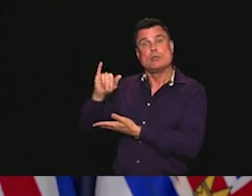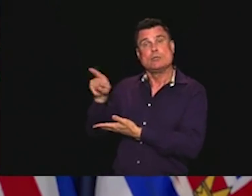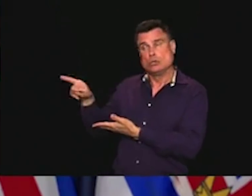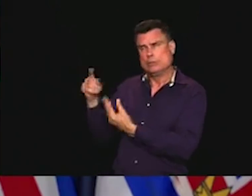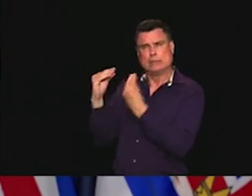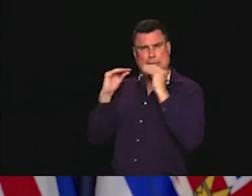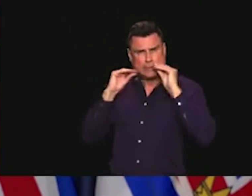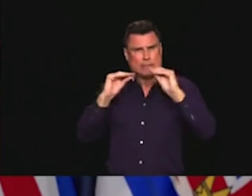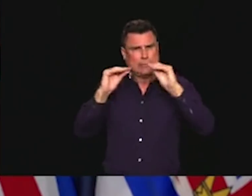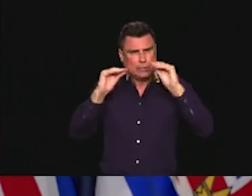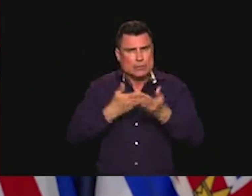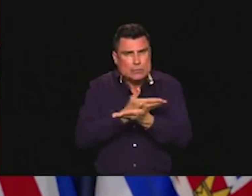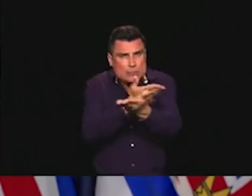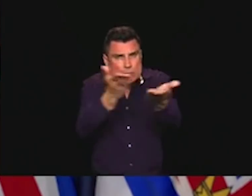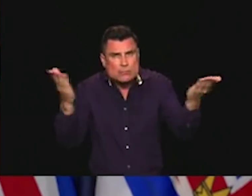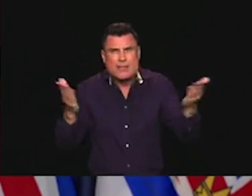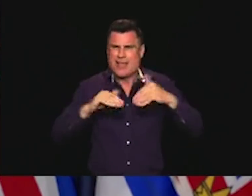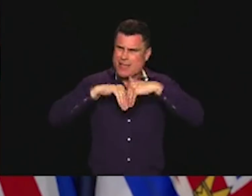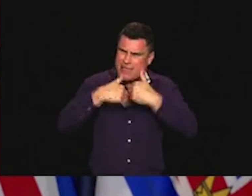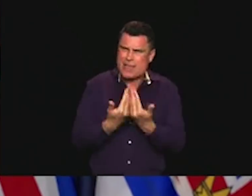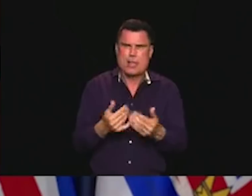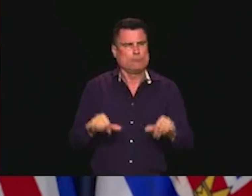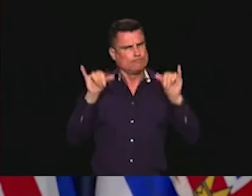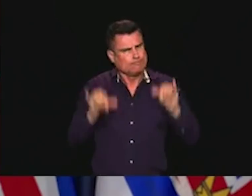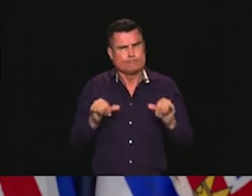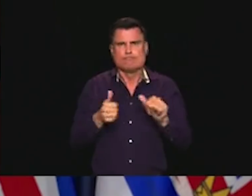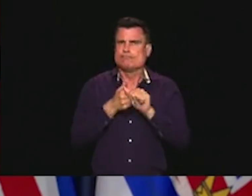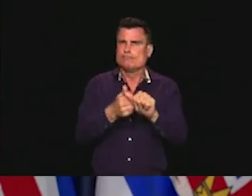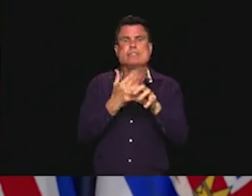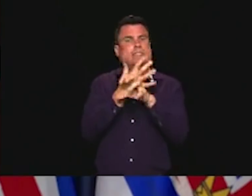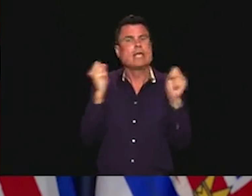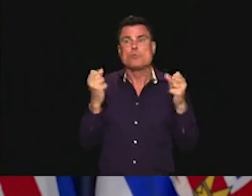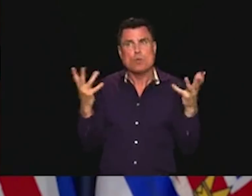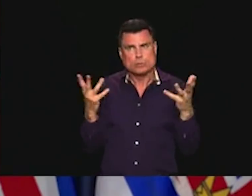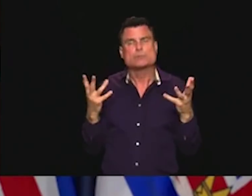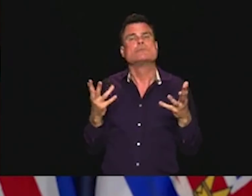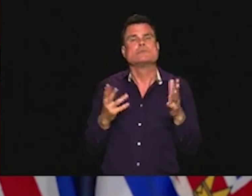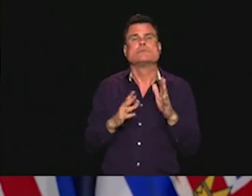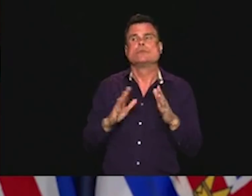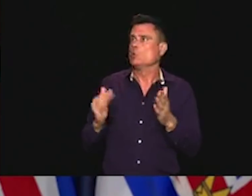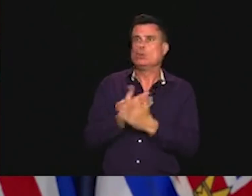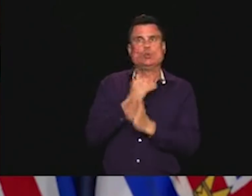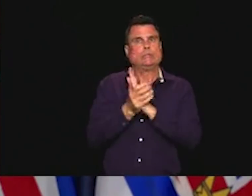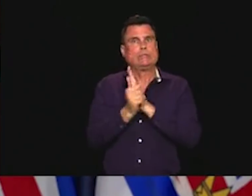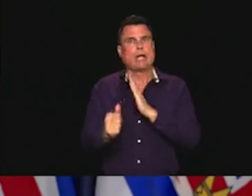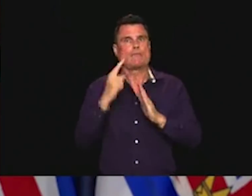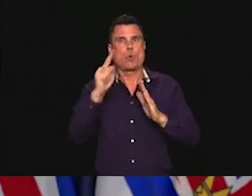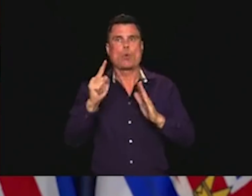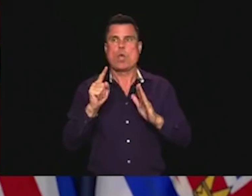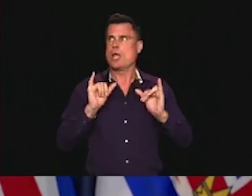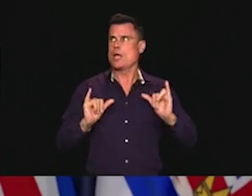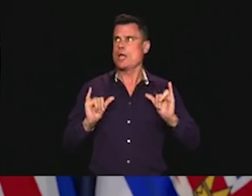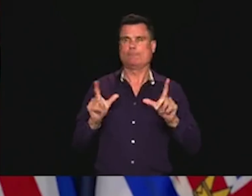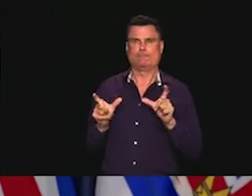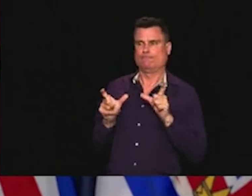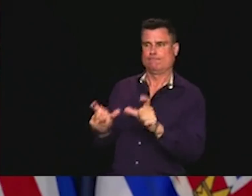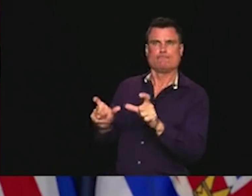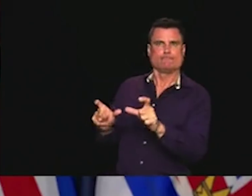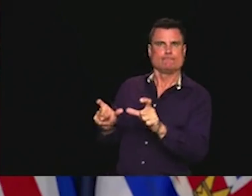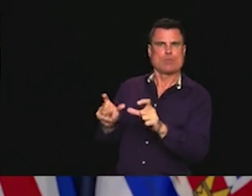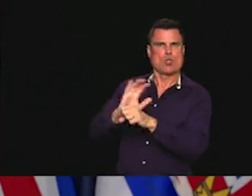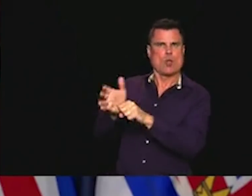dictate when we take advantage of the opportunities Phase 2 offers. And when we find our comfort zone with these enhanced contacts, when we have the